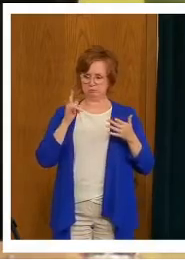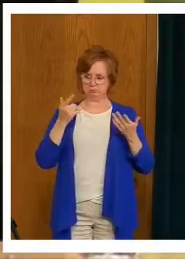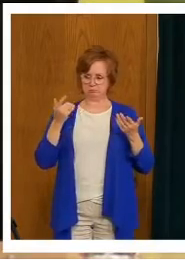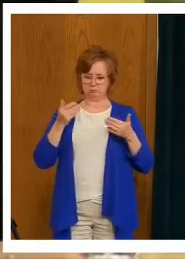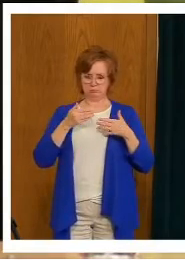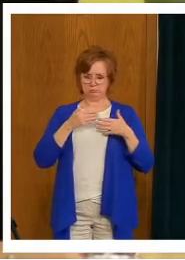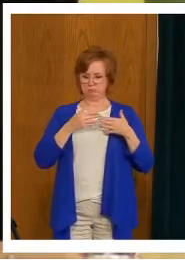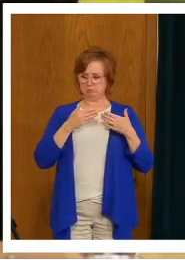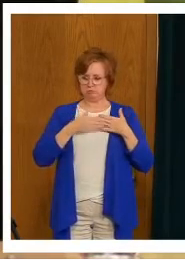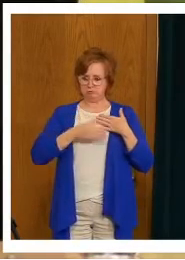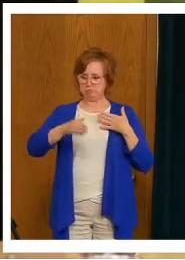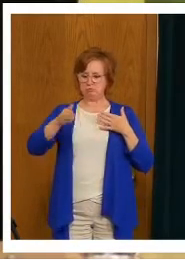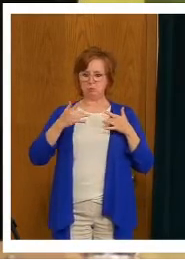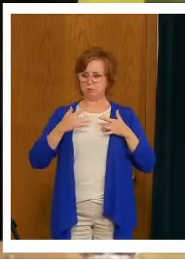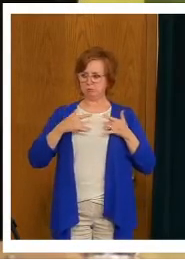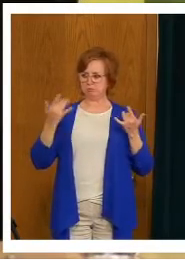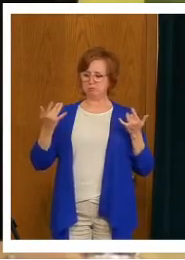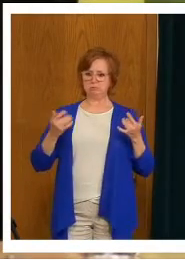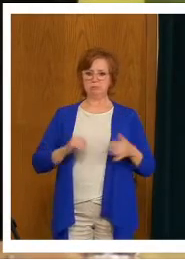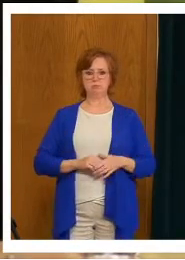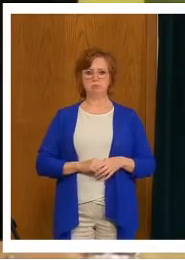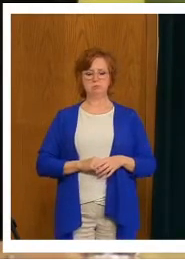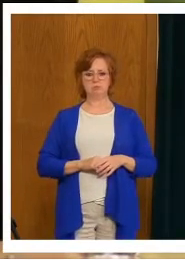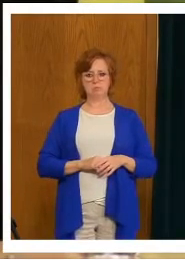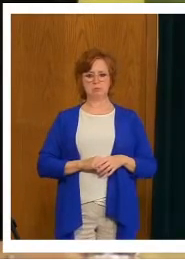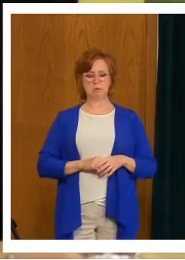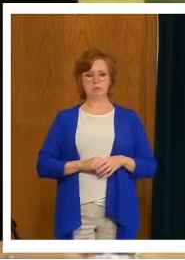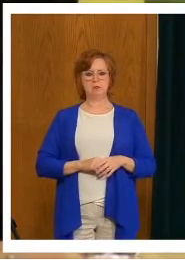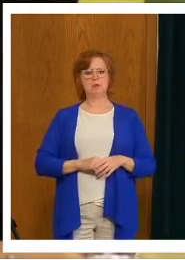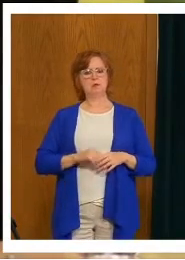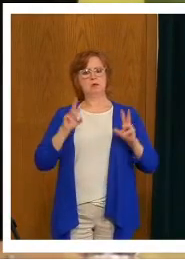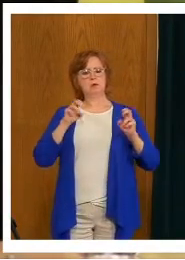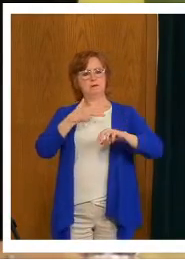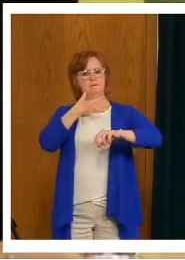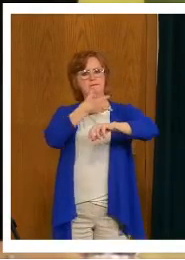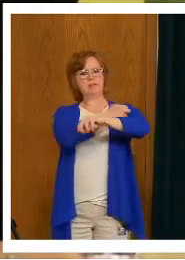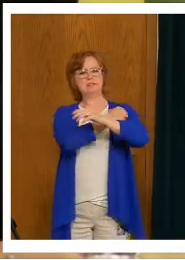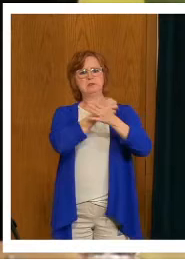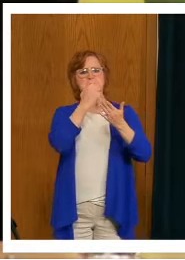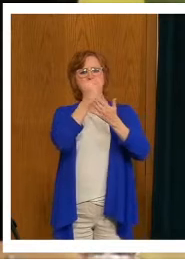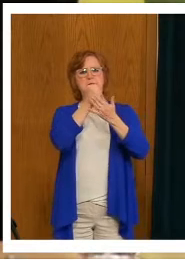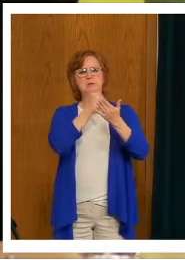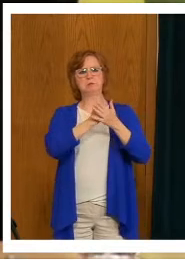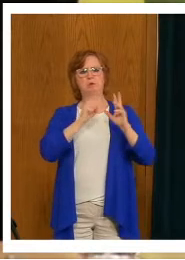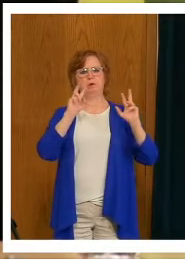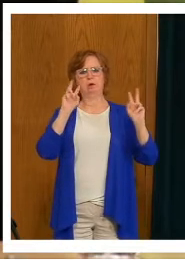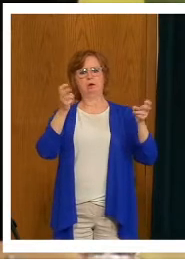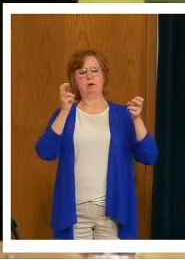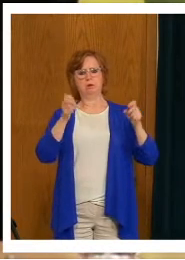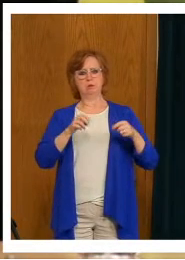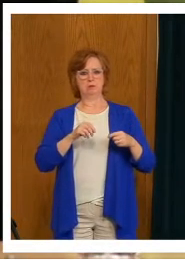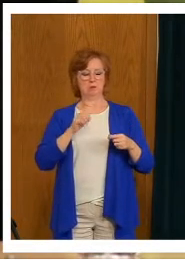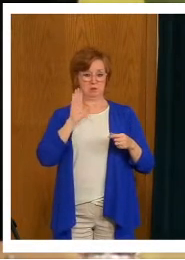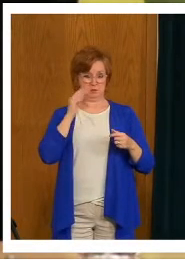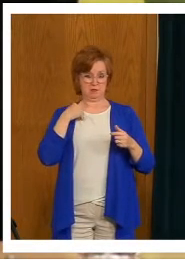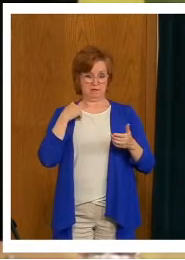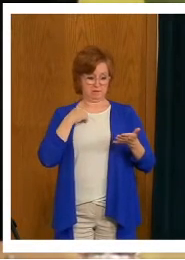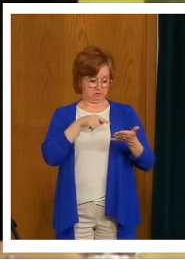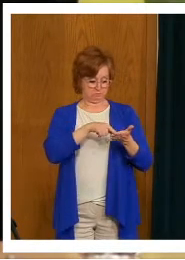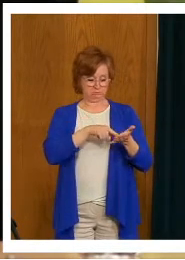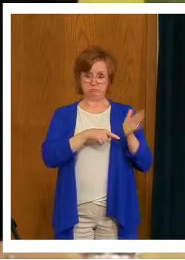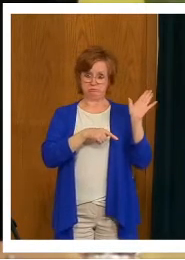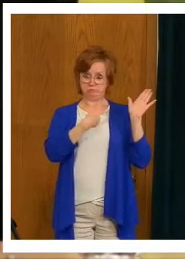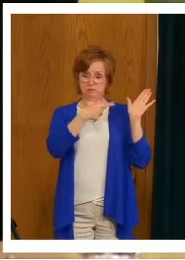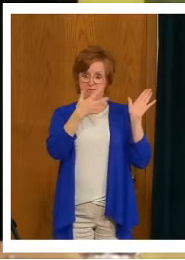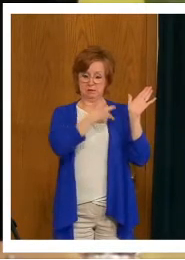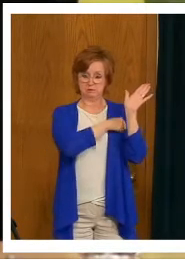Is the government going to share health information for vaccine passports because the provinces have that information? What are you looking for, and what would the